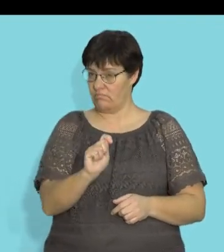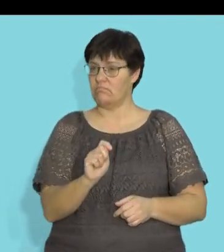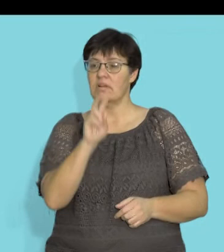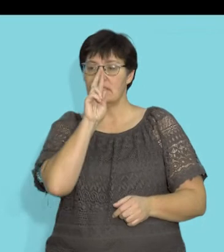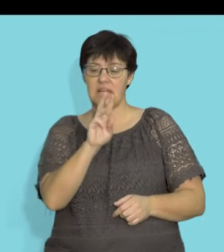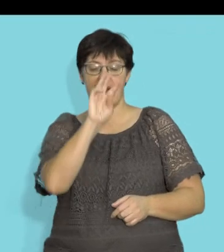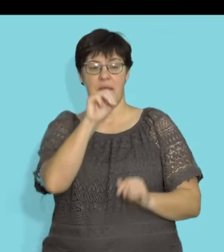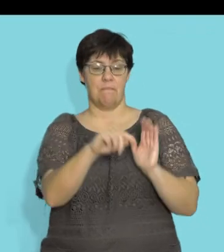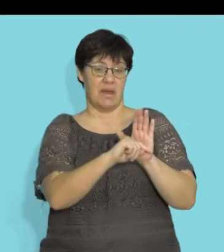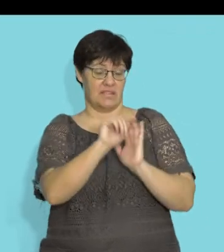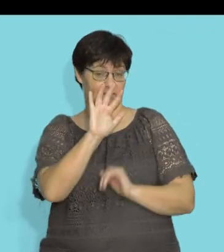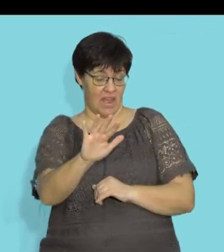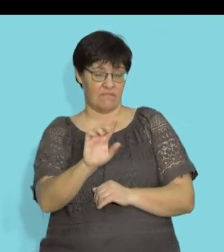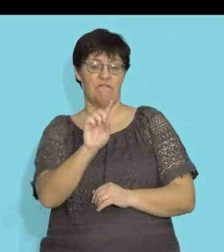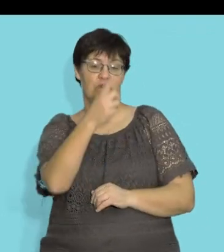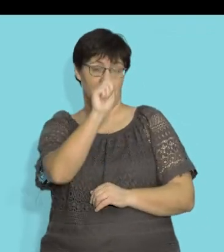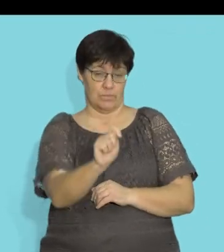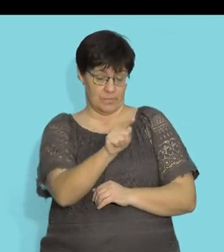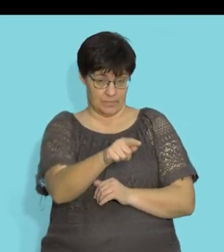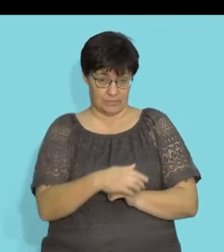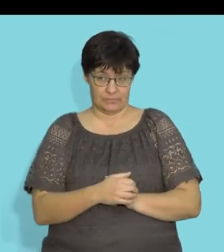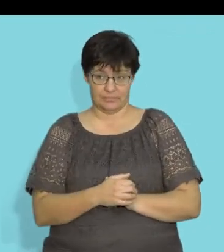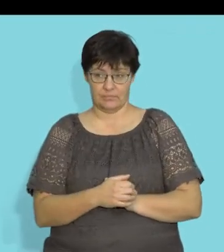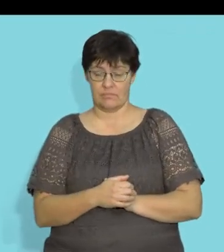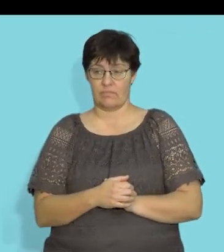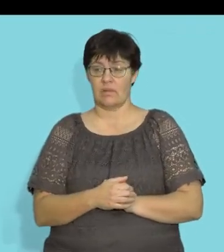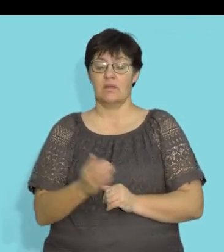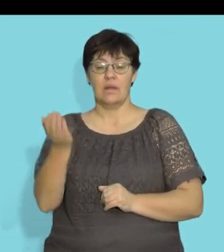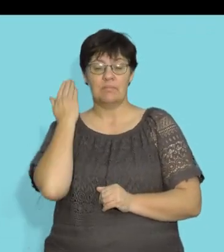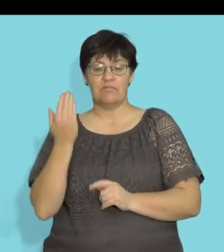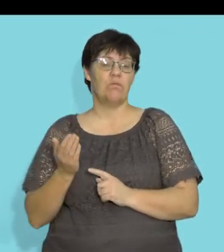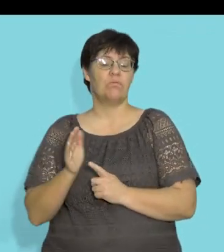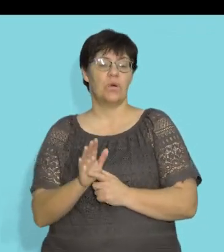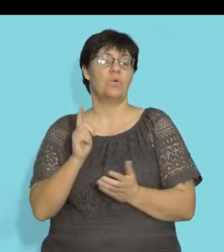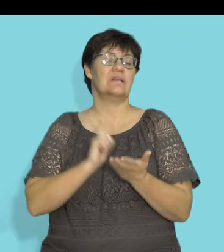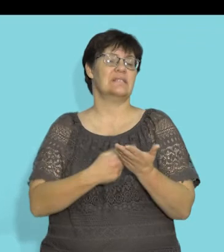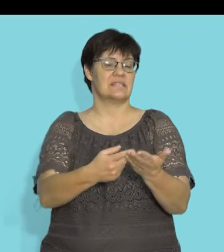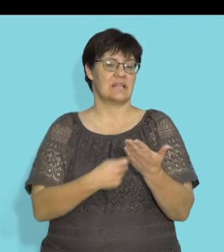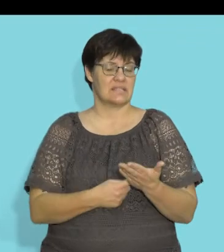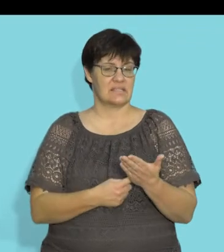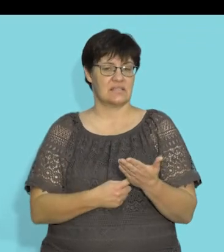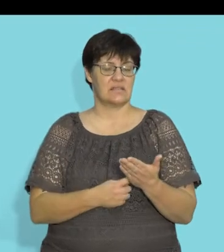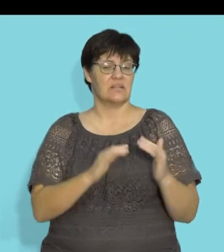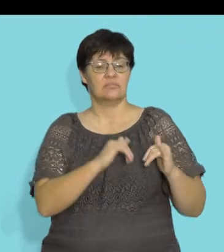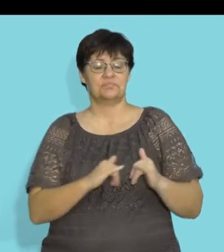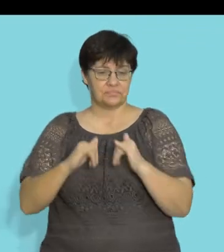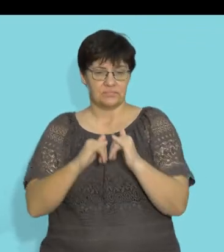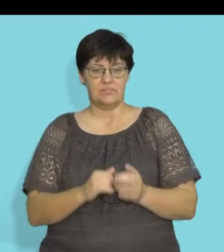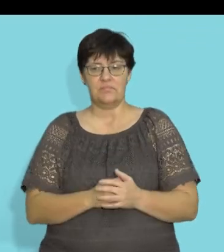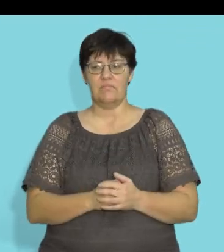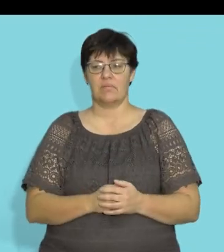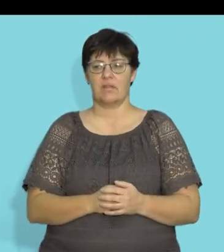see that m minus 5 is my first term. On the previous slide, we discussed that the common ratio is equal